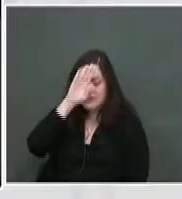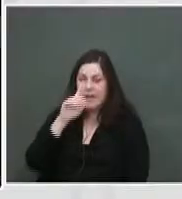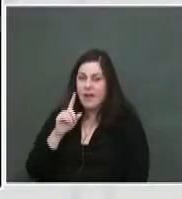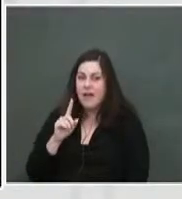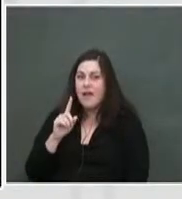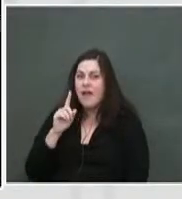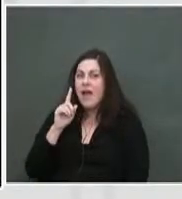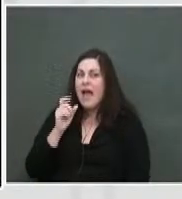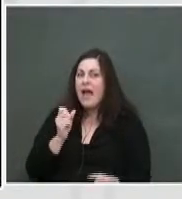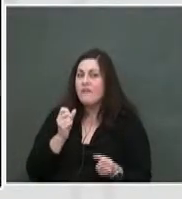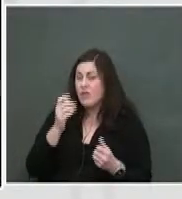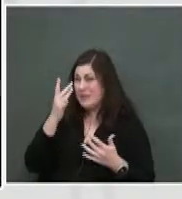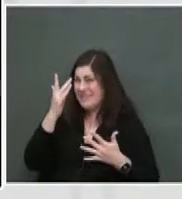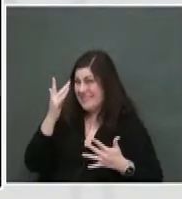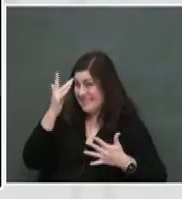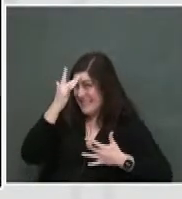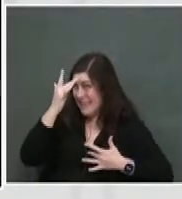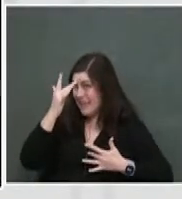these are repeat callers?